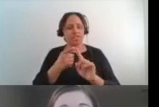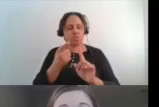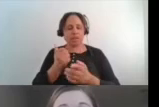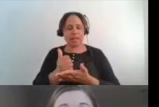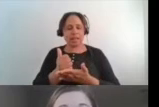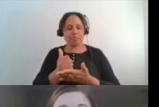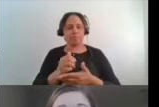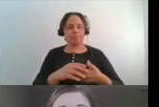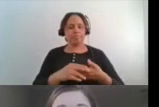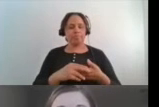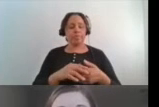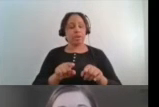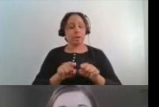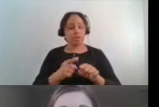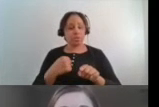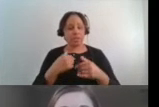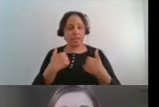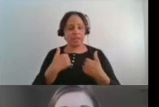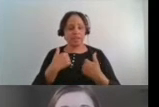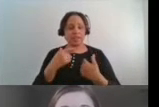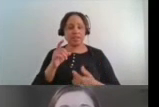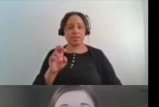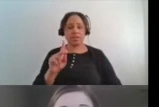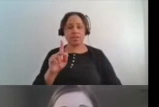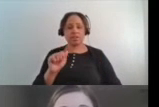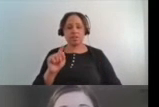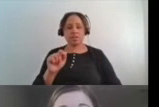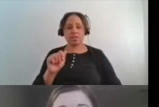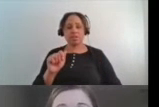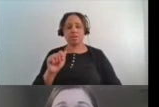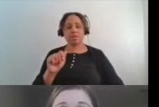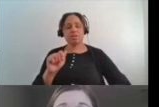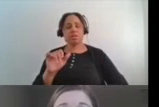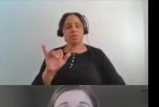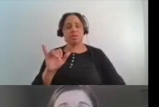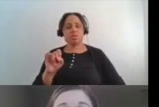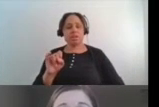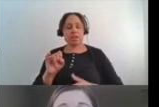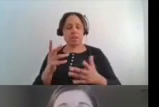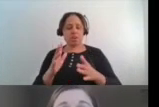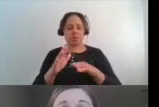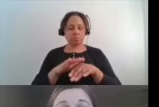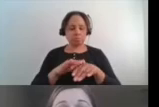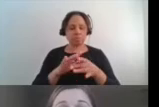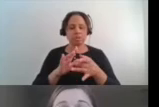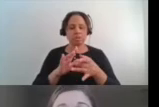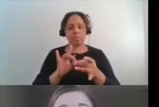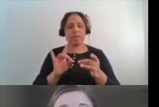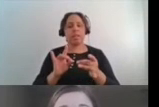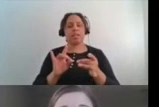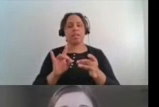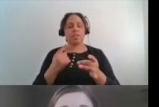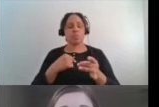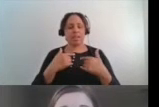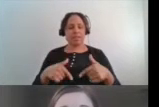then we also have, Dr. Katariya touched on this, we have a living donor champion program. So if there's someone in the family